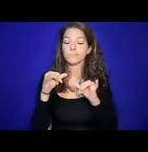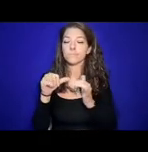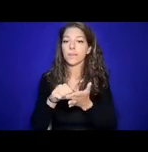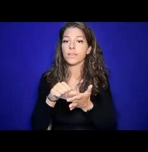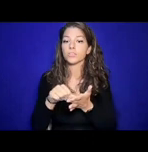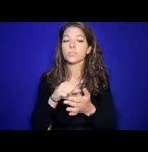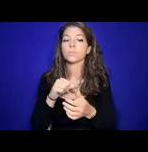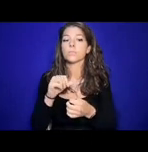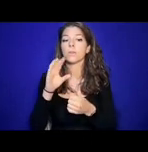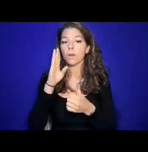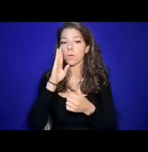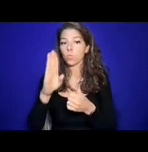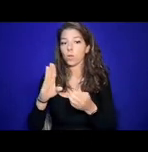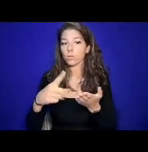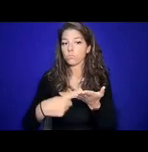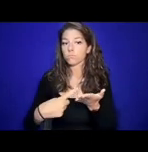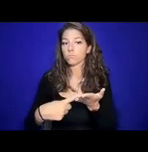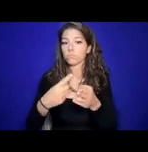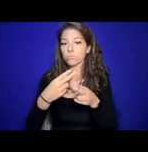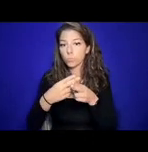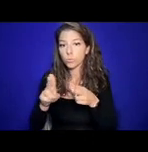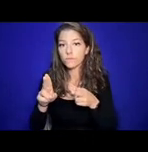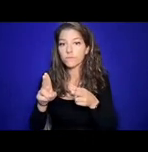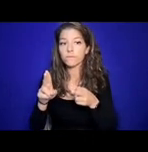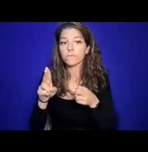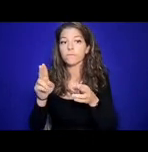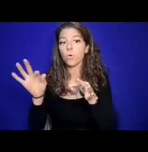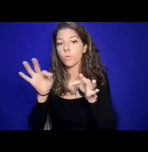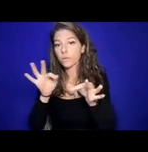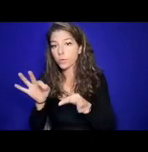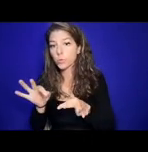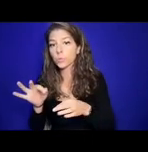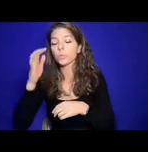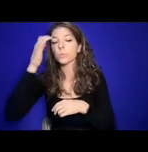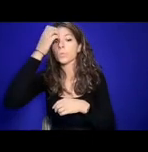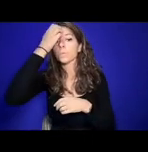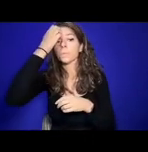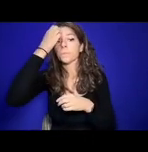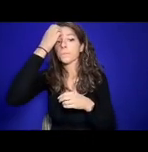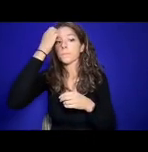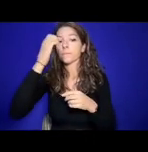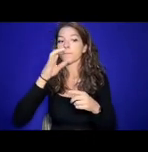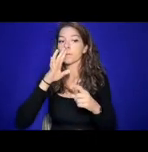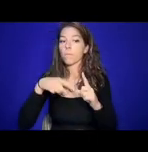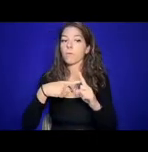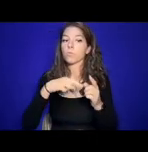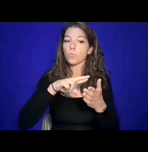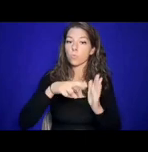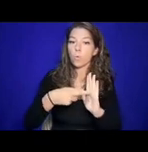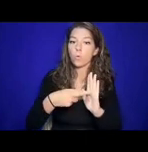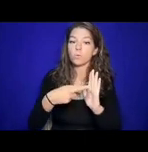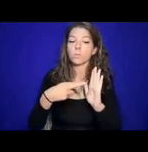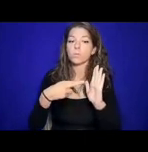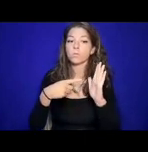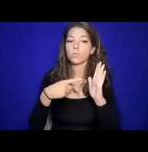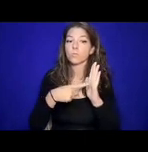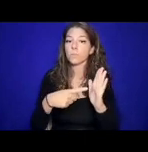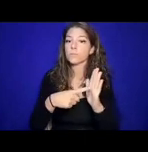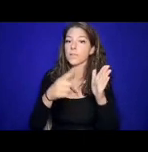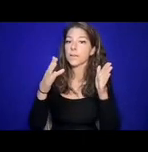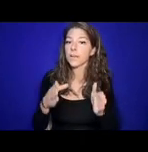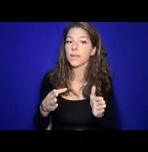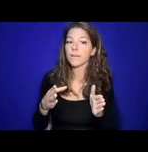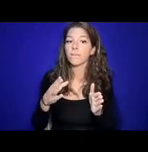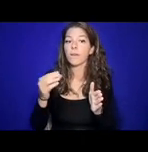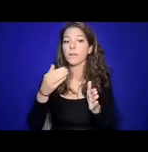page. I will cover a brief ABLE overview. We will talk about the role of the representative